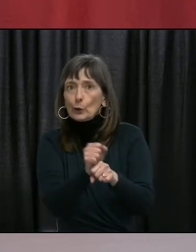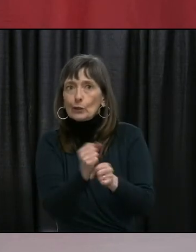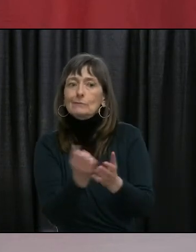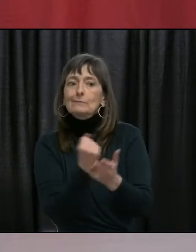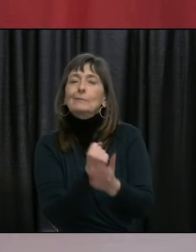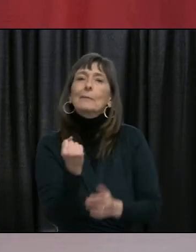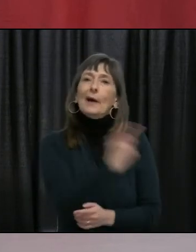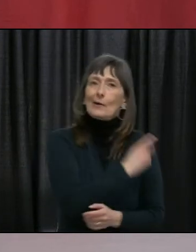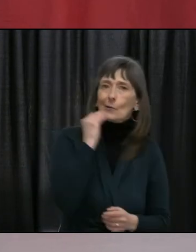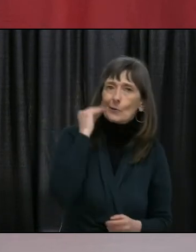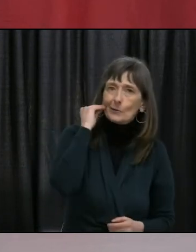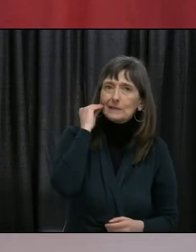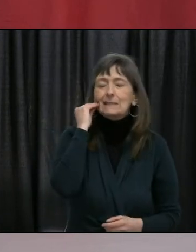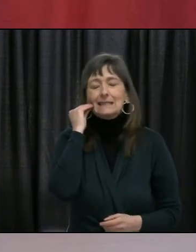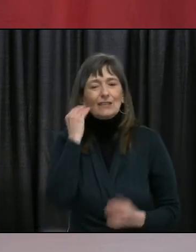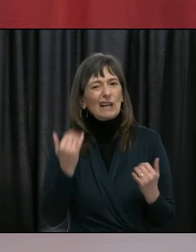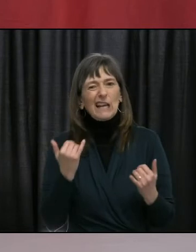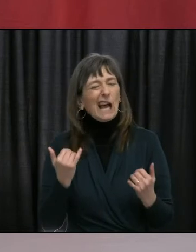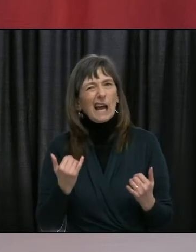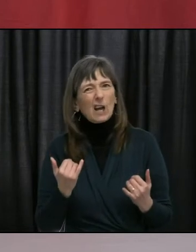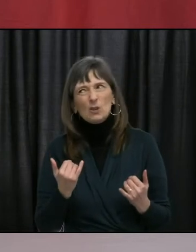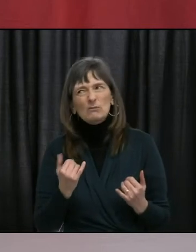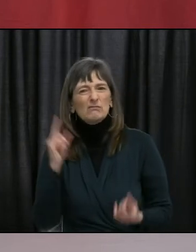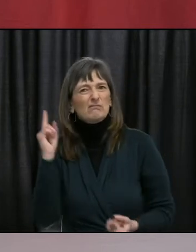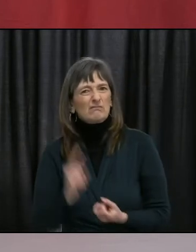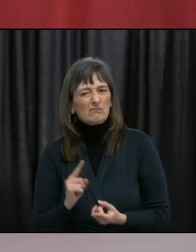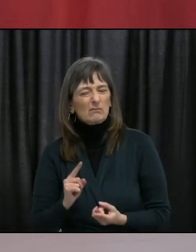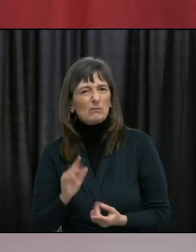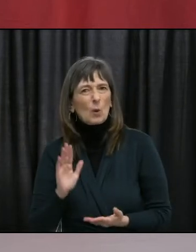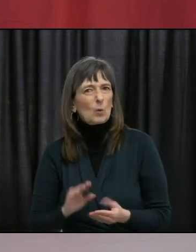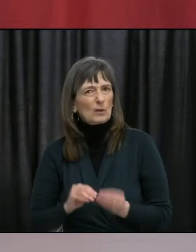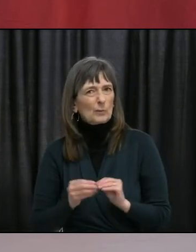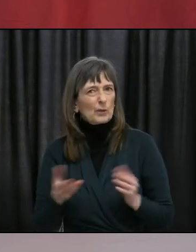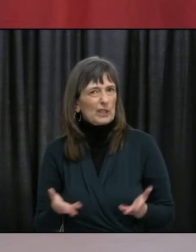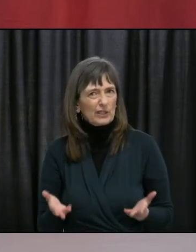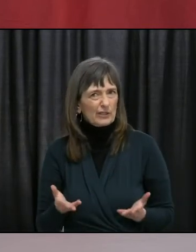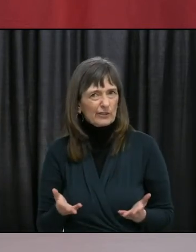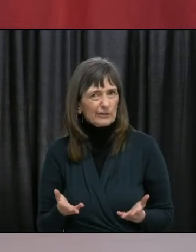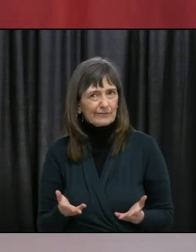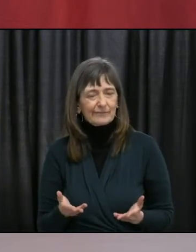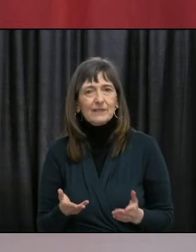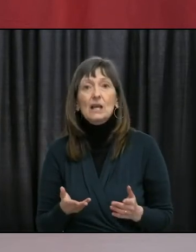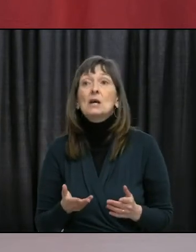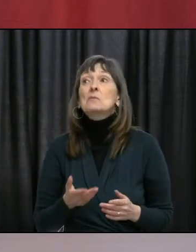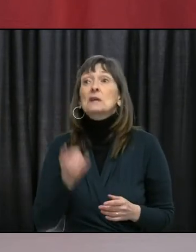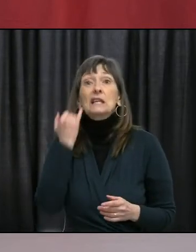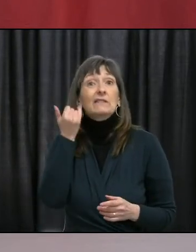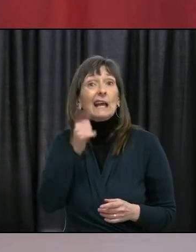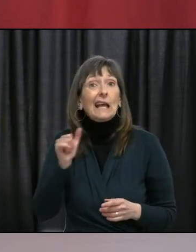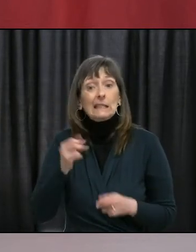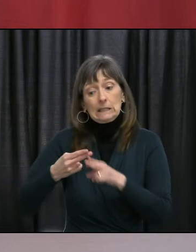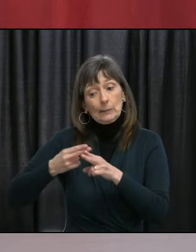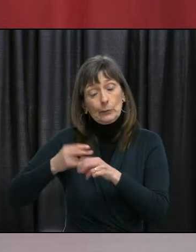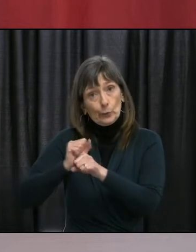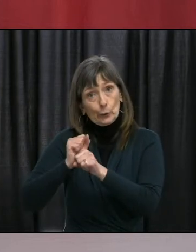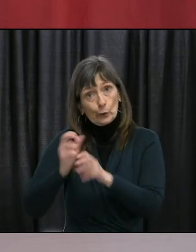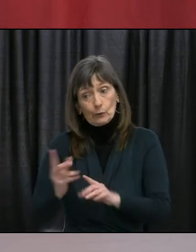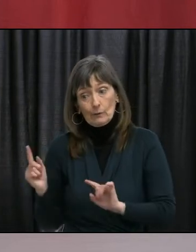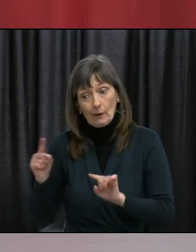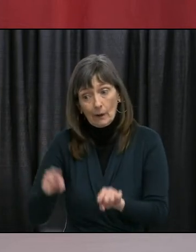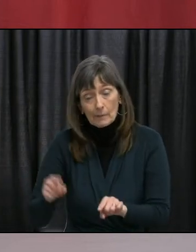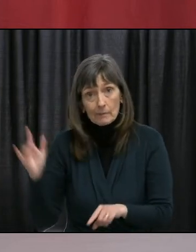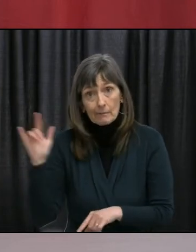resort. But any traveler that would come into, be it temporary foreign worker or otherwise, that will come into our province if need be,